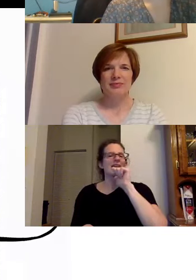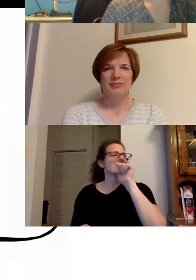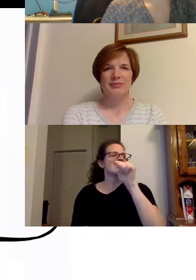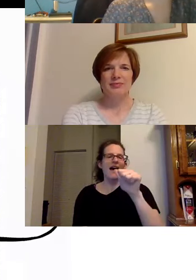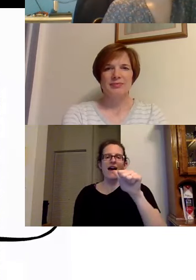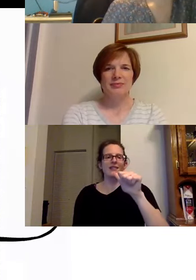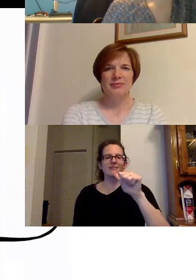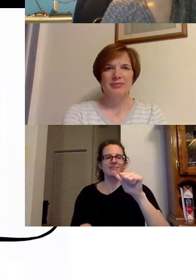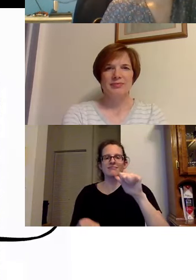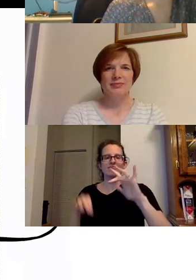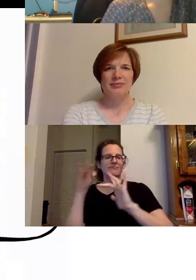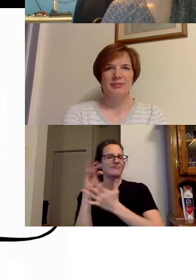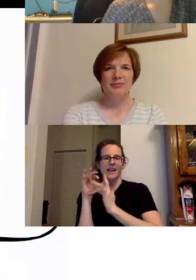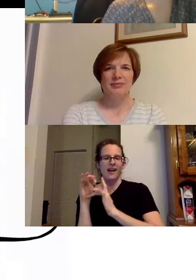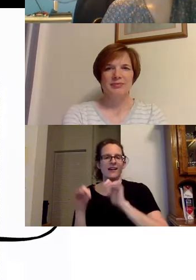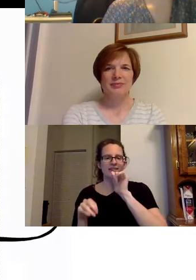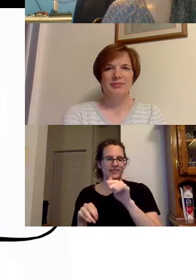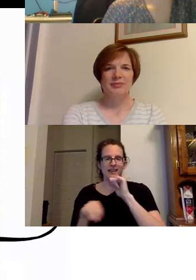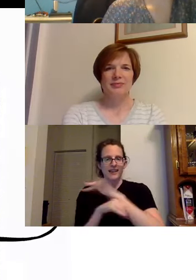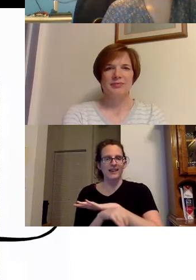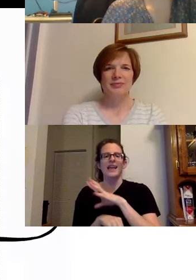easy to use, and they are so effective.